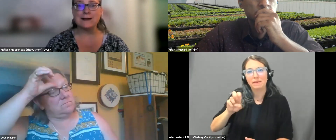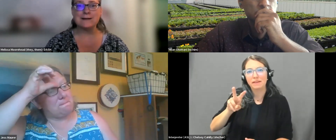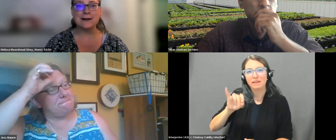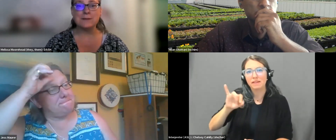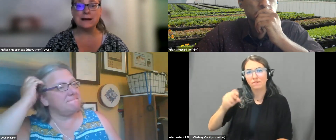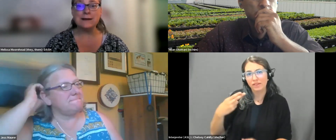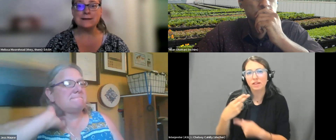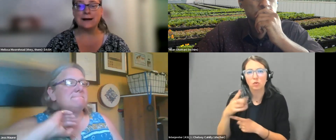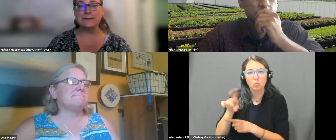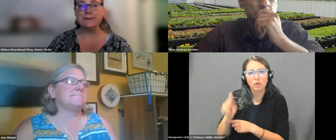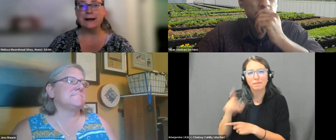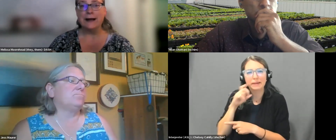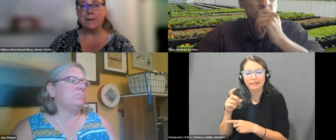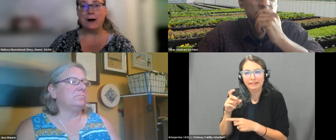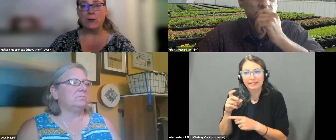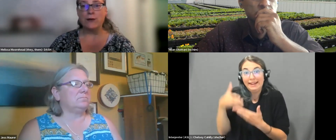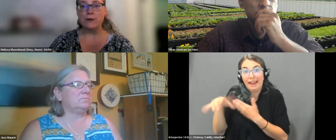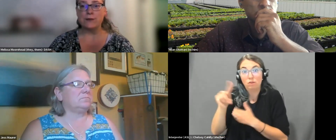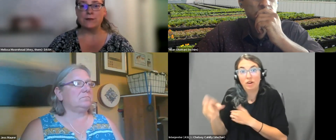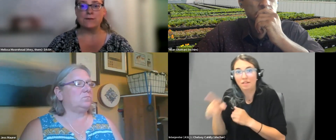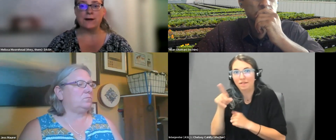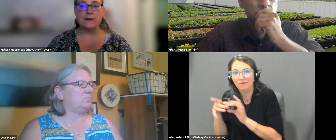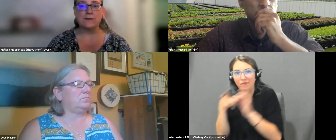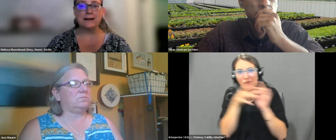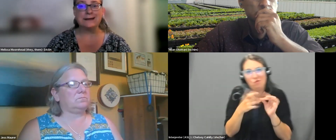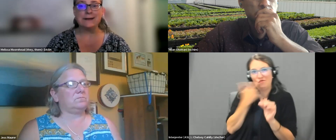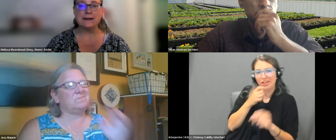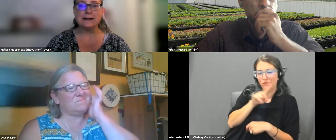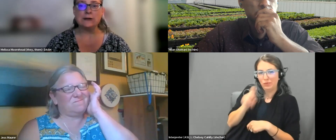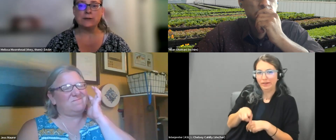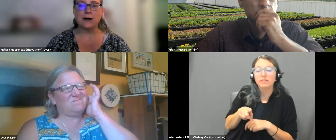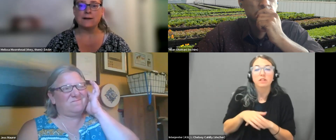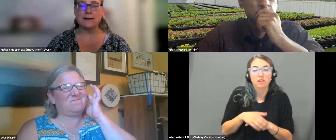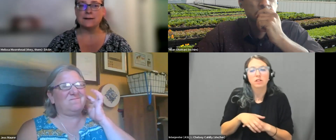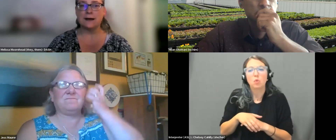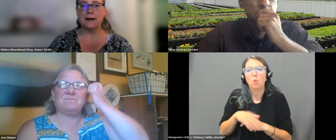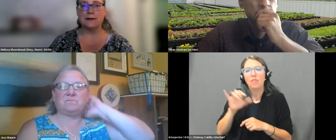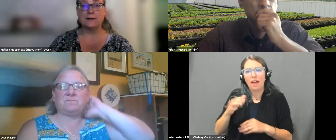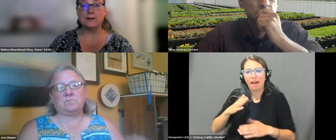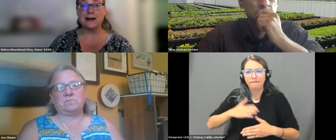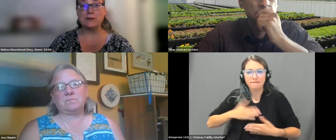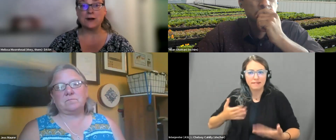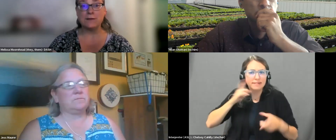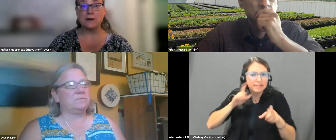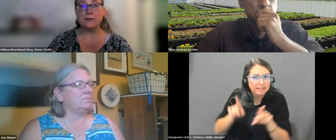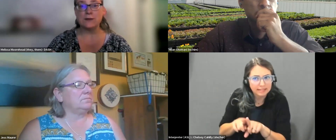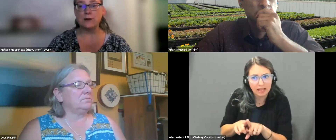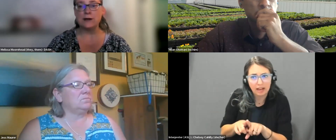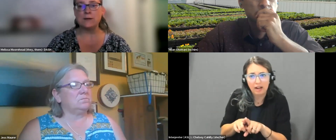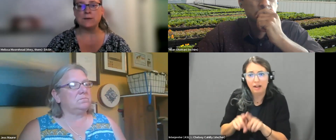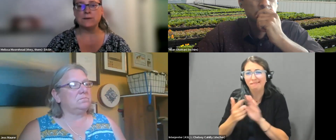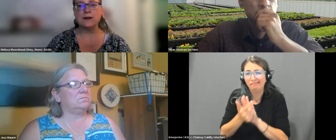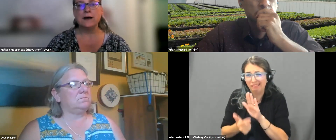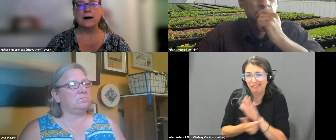about the consent piece, about whether you found it to be a lengthy legal process to establish governance with